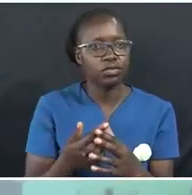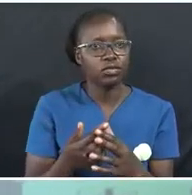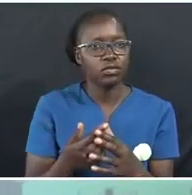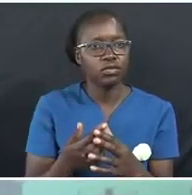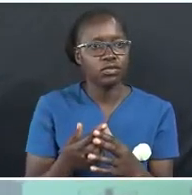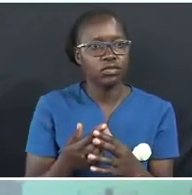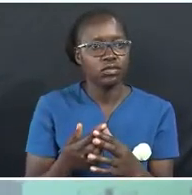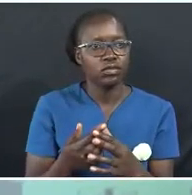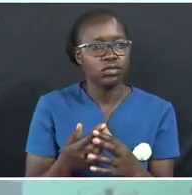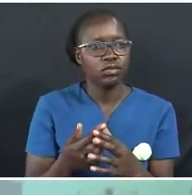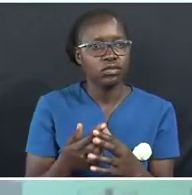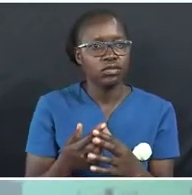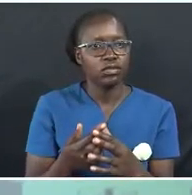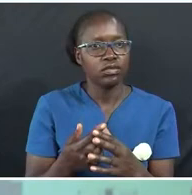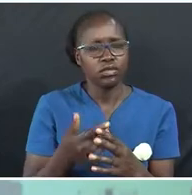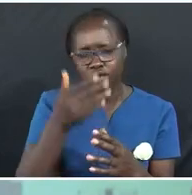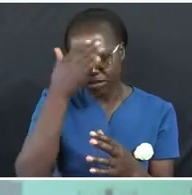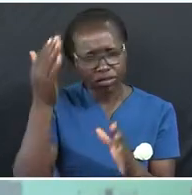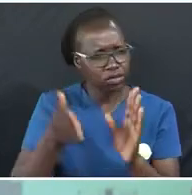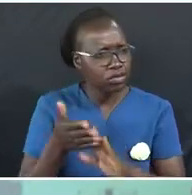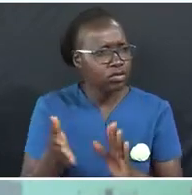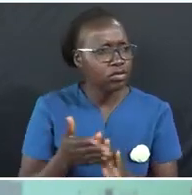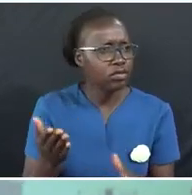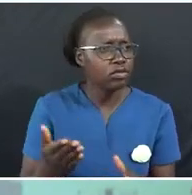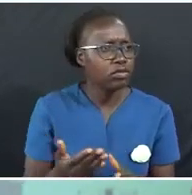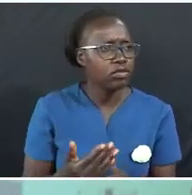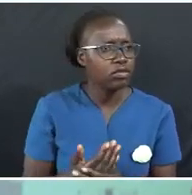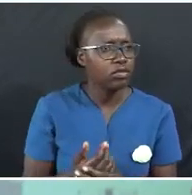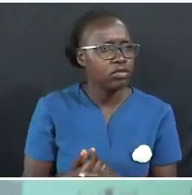people, so quick in forgetting, eh?